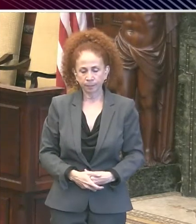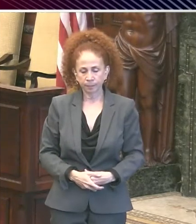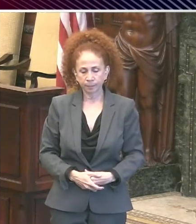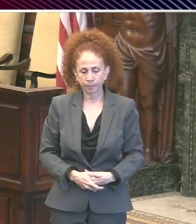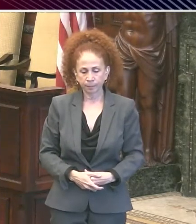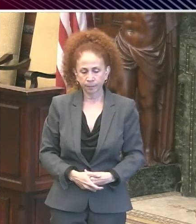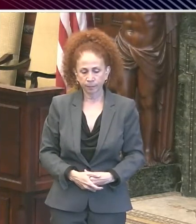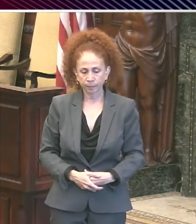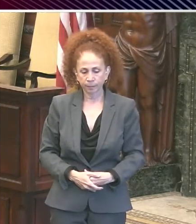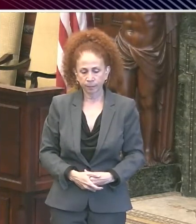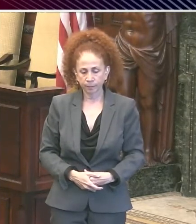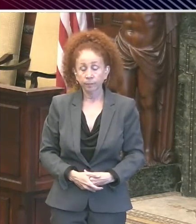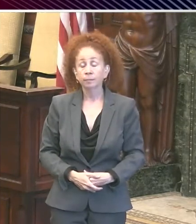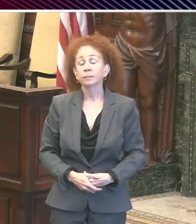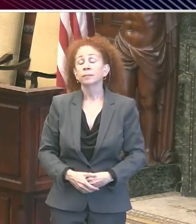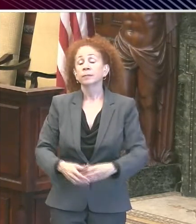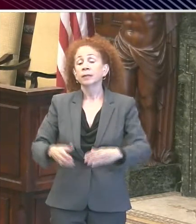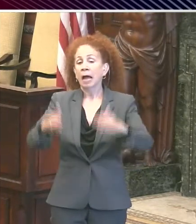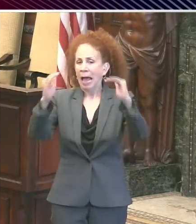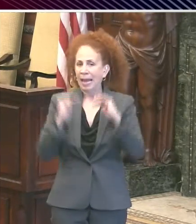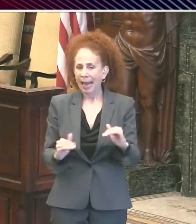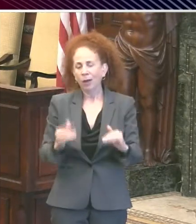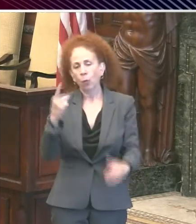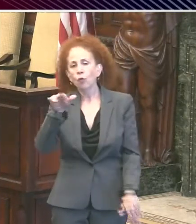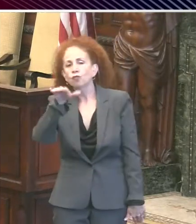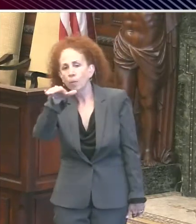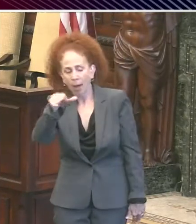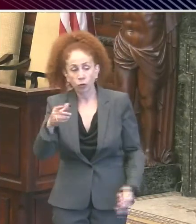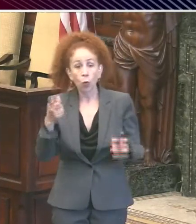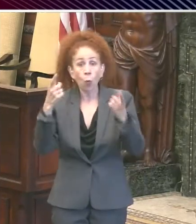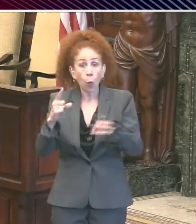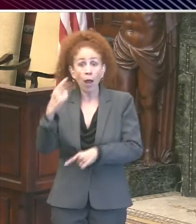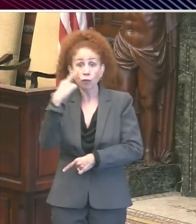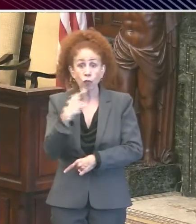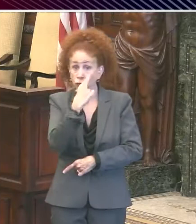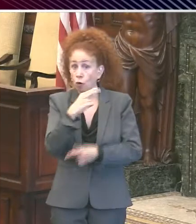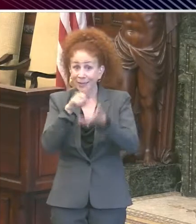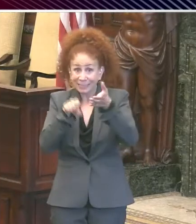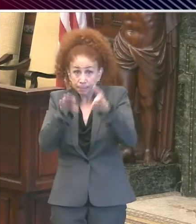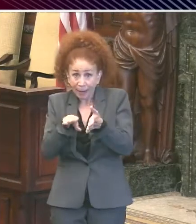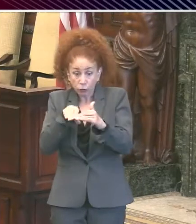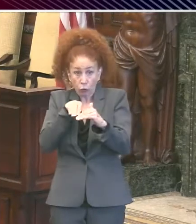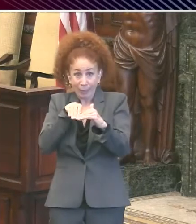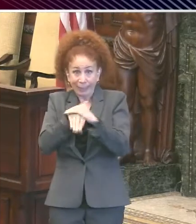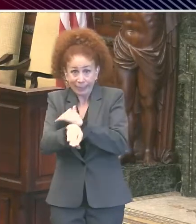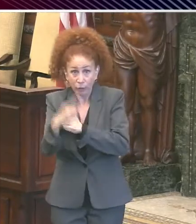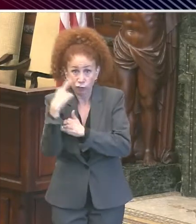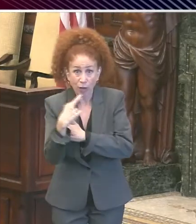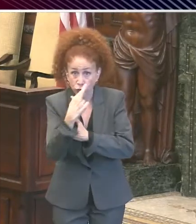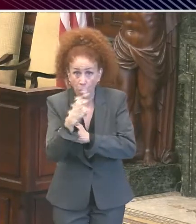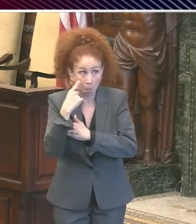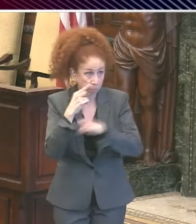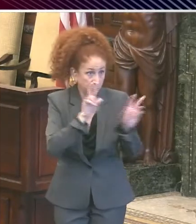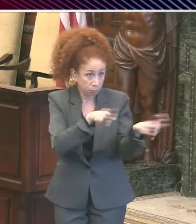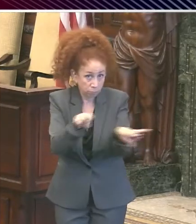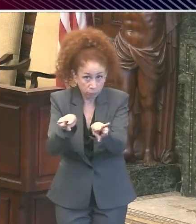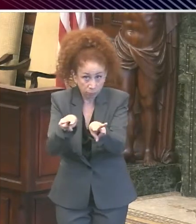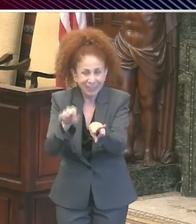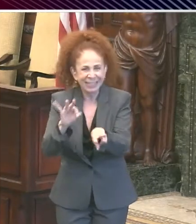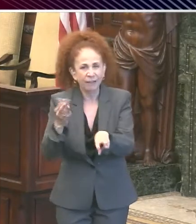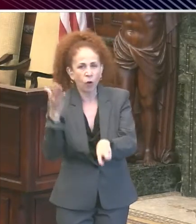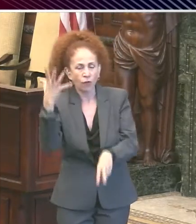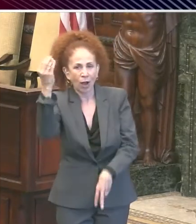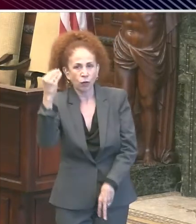And then just a reminder, when our restaurant inspectors go to inspect a restaurant that is offering outdoor